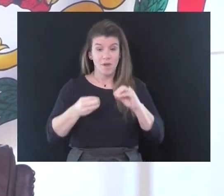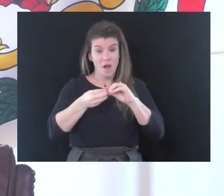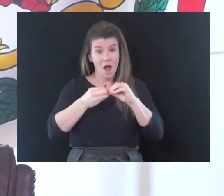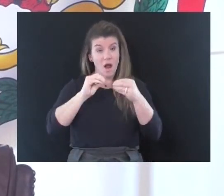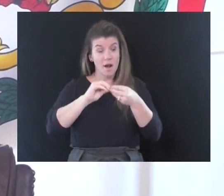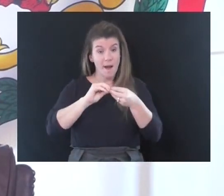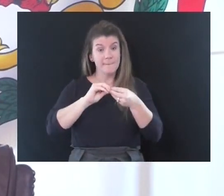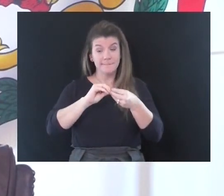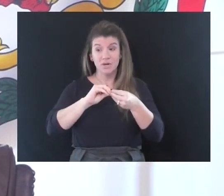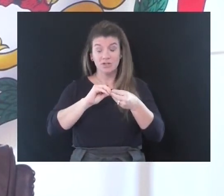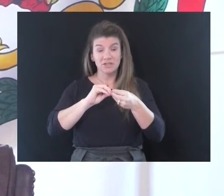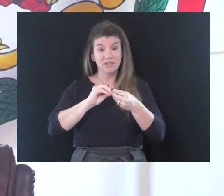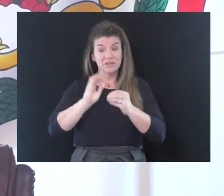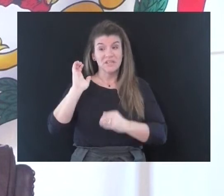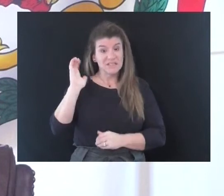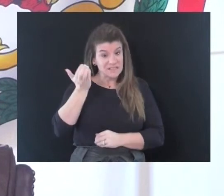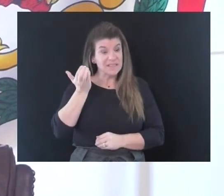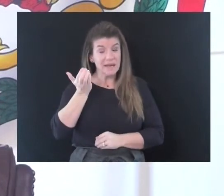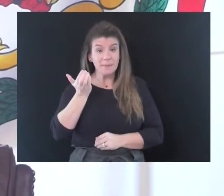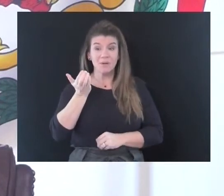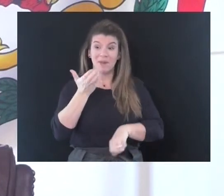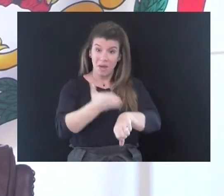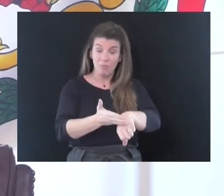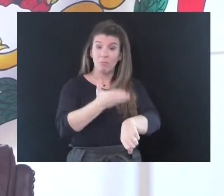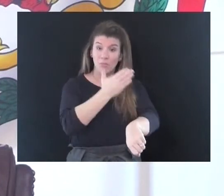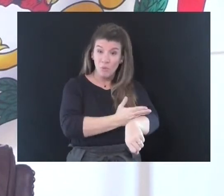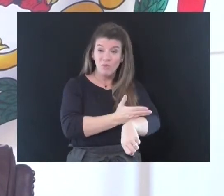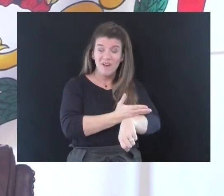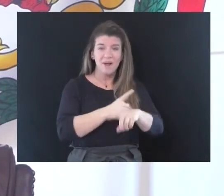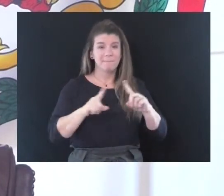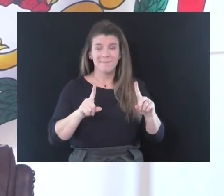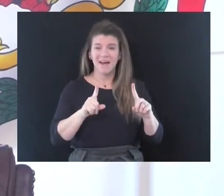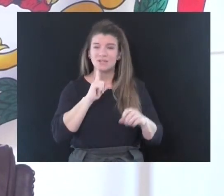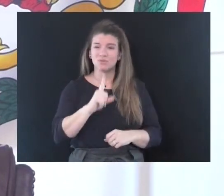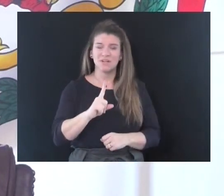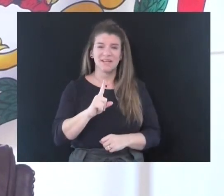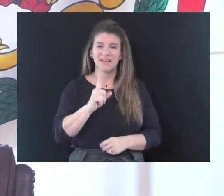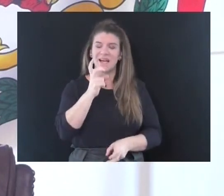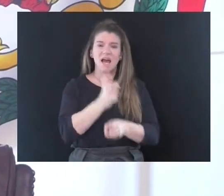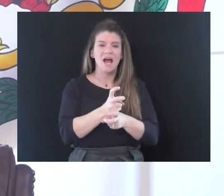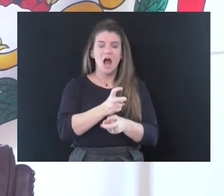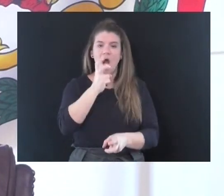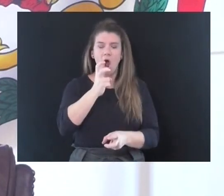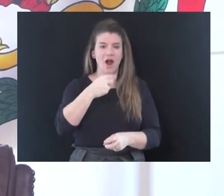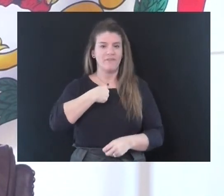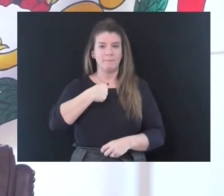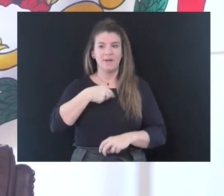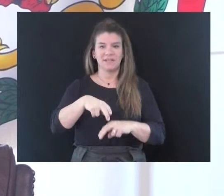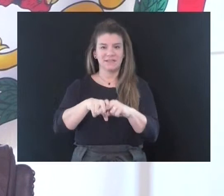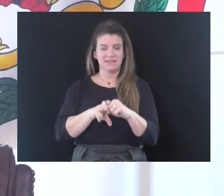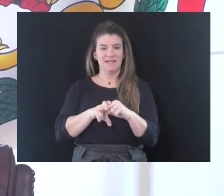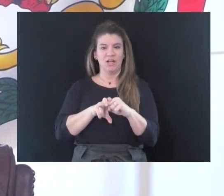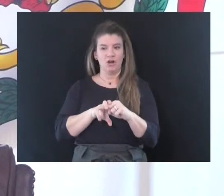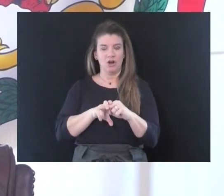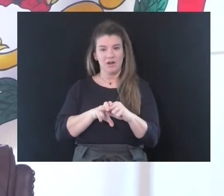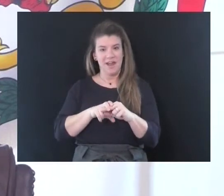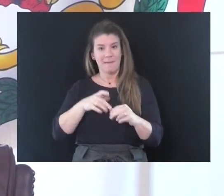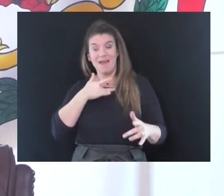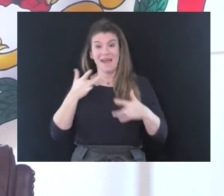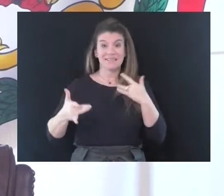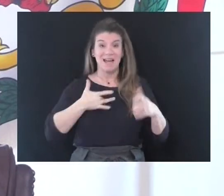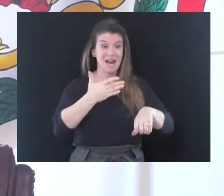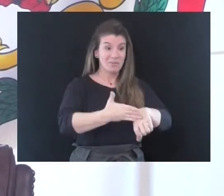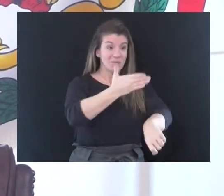numbers are showing some level of improvement, but it's just hard to sit here and think about improvement when we've lost